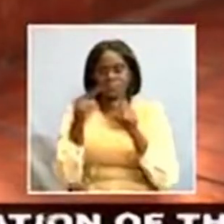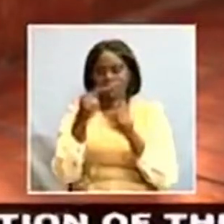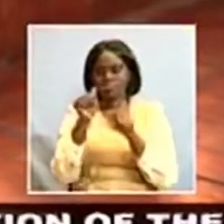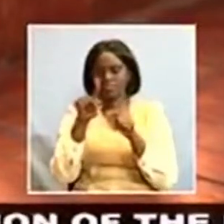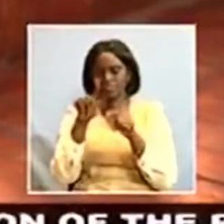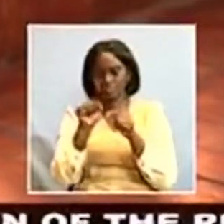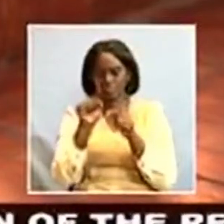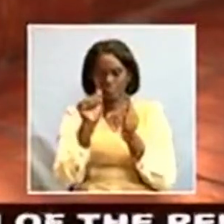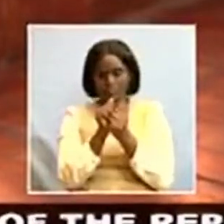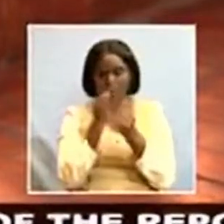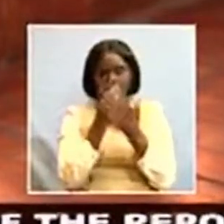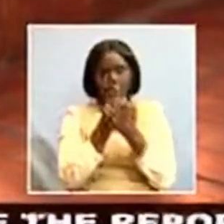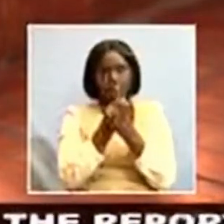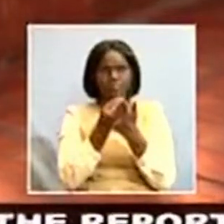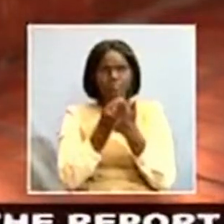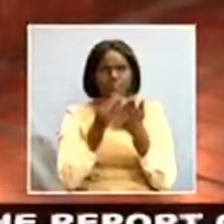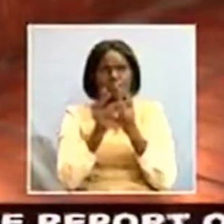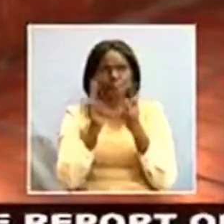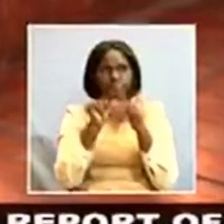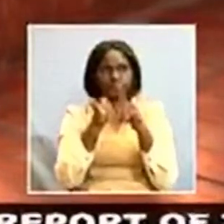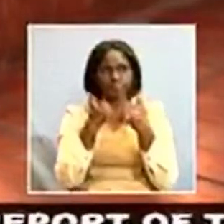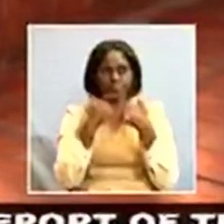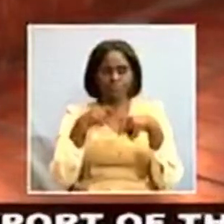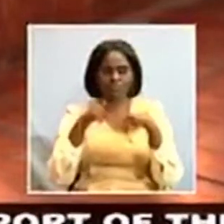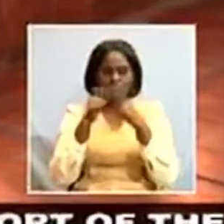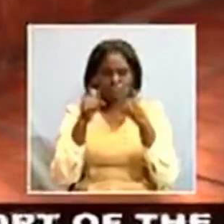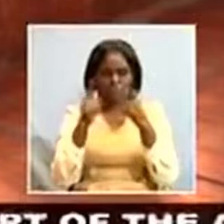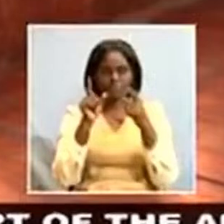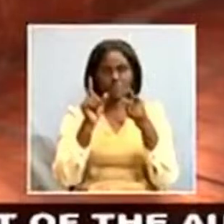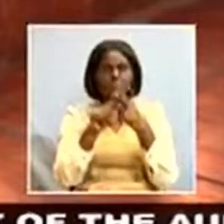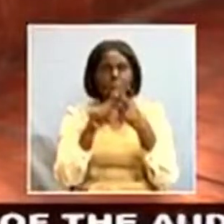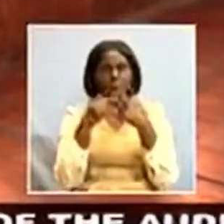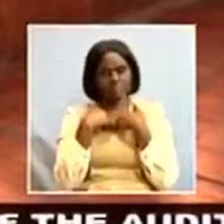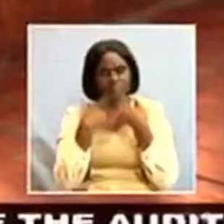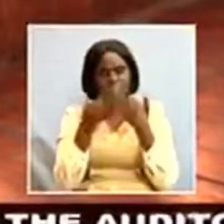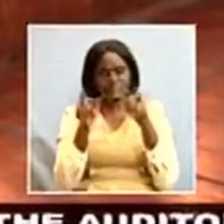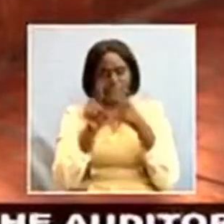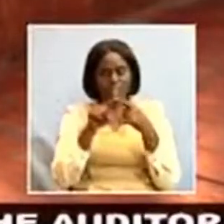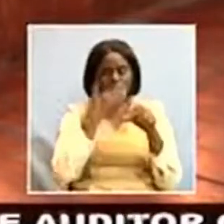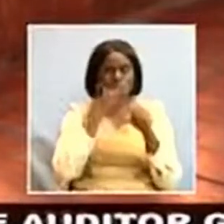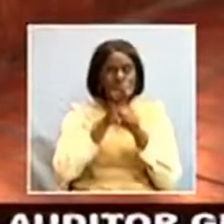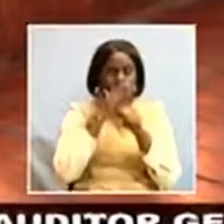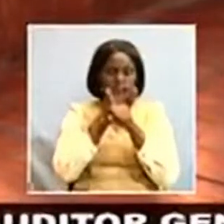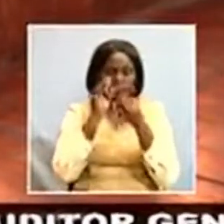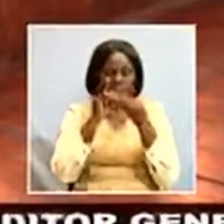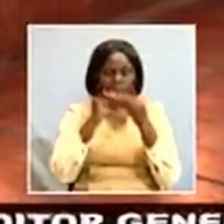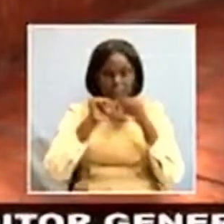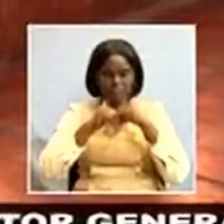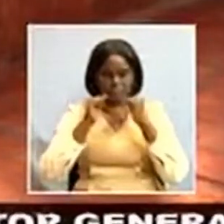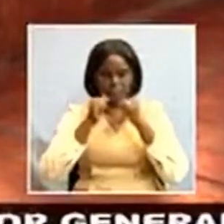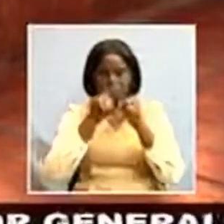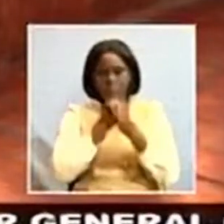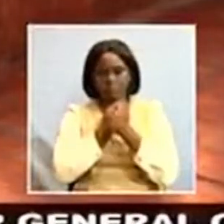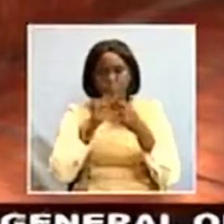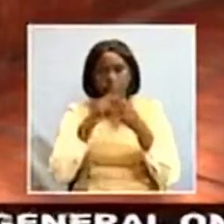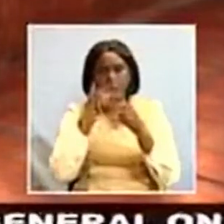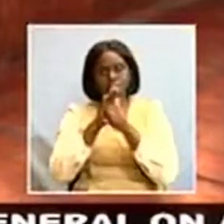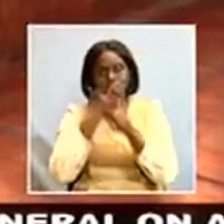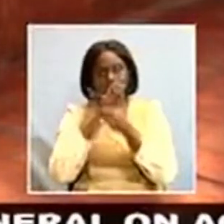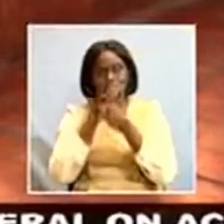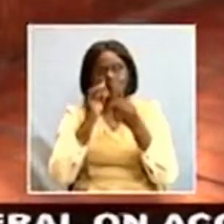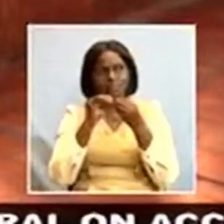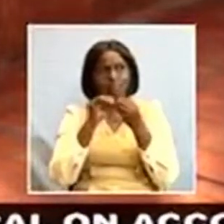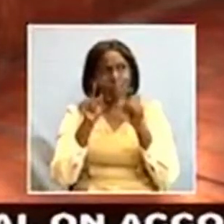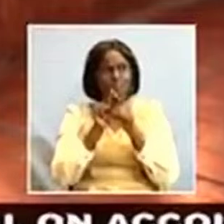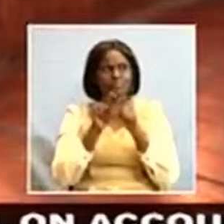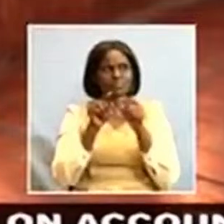of funding. So we have challenges to actually commit more. Would have loved to commit more, like the